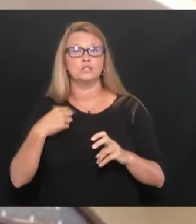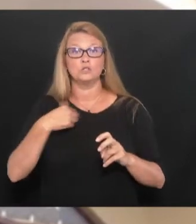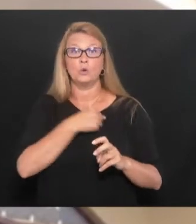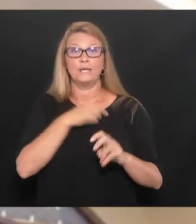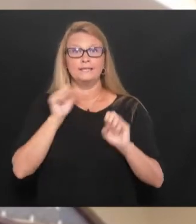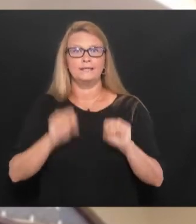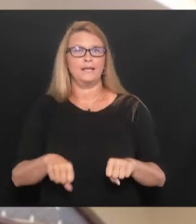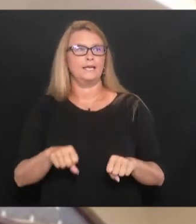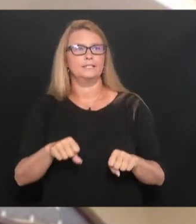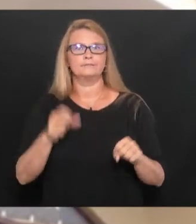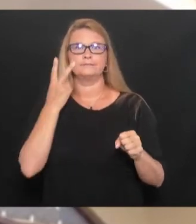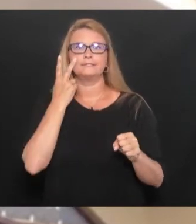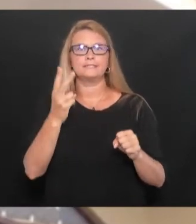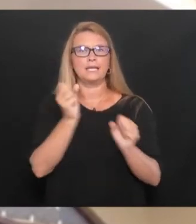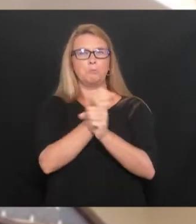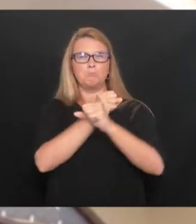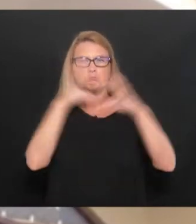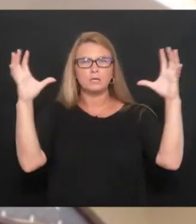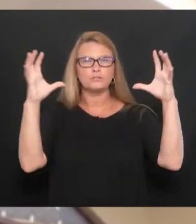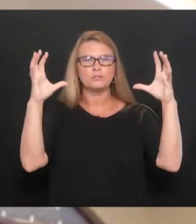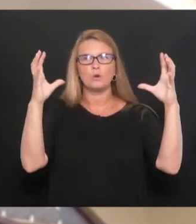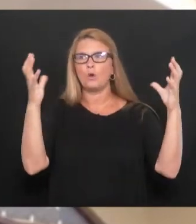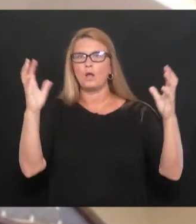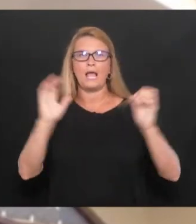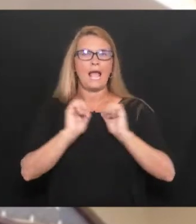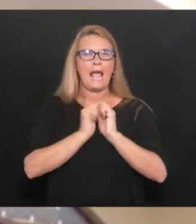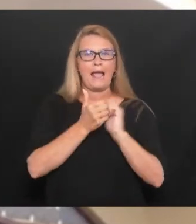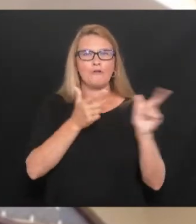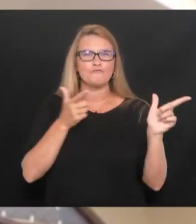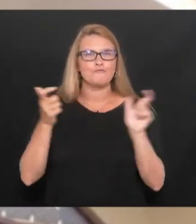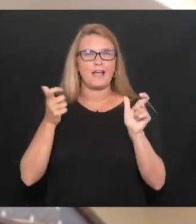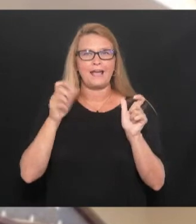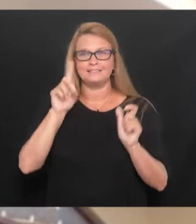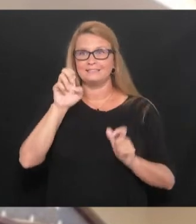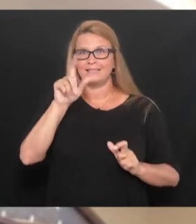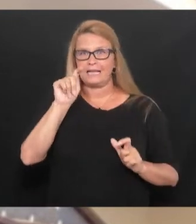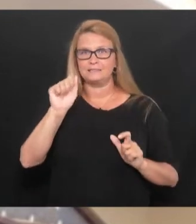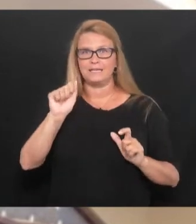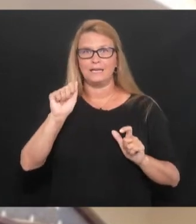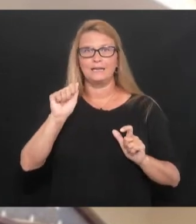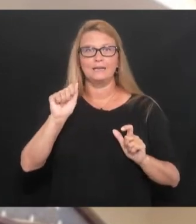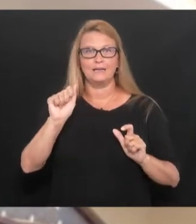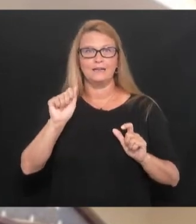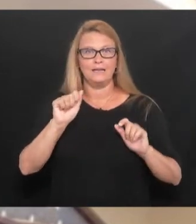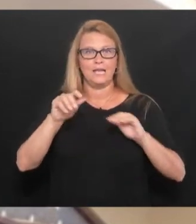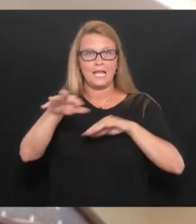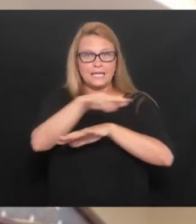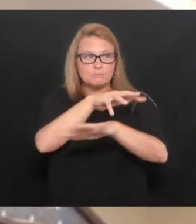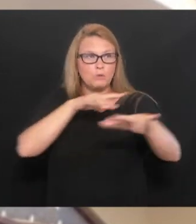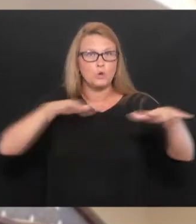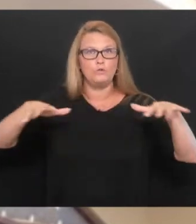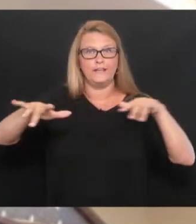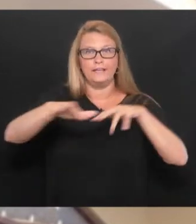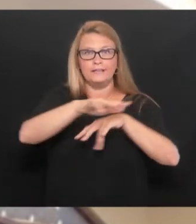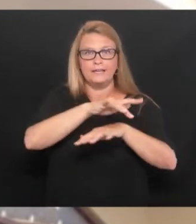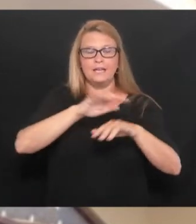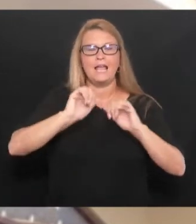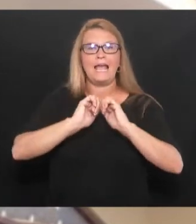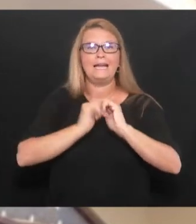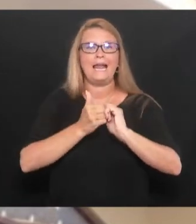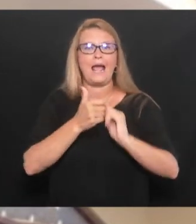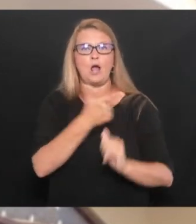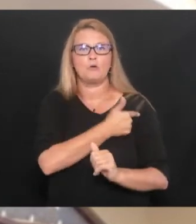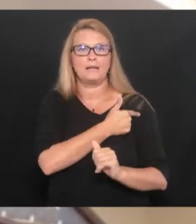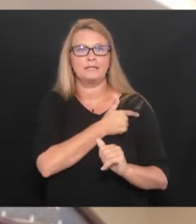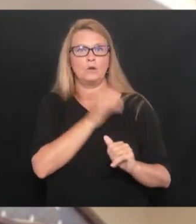get a better picture of the speed with which the Delta variant is moving and how vaccines would impact